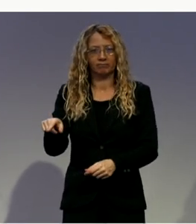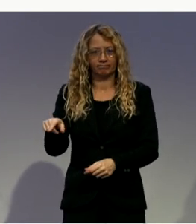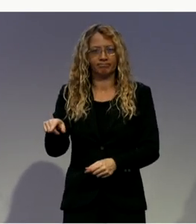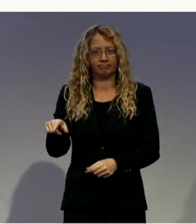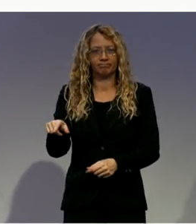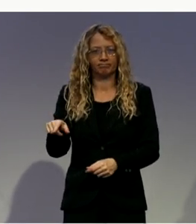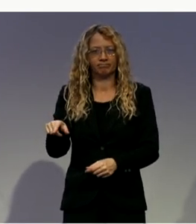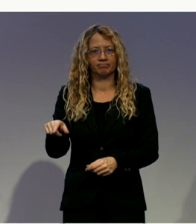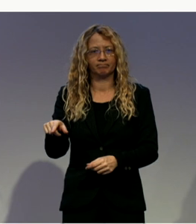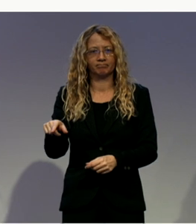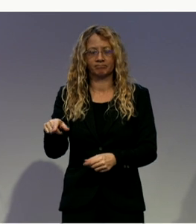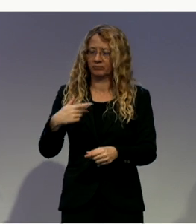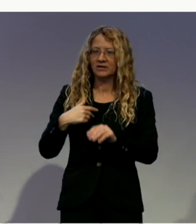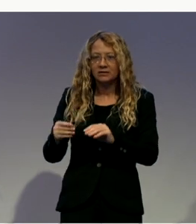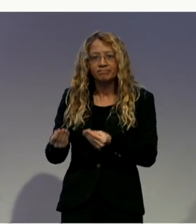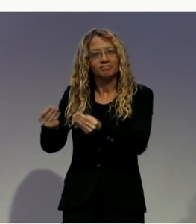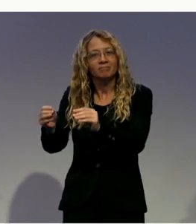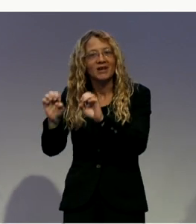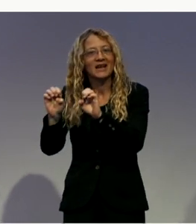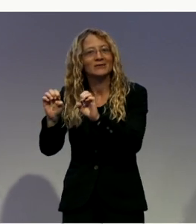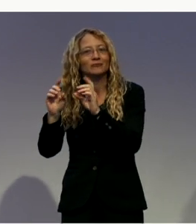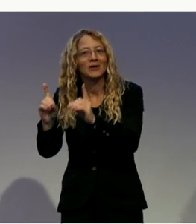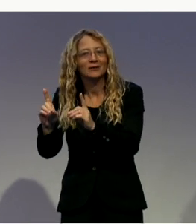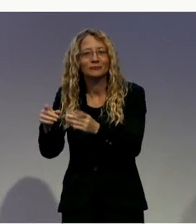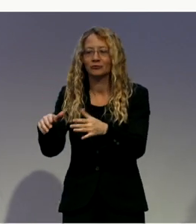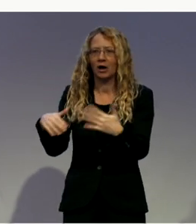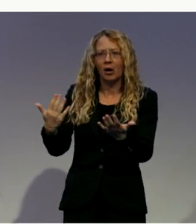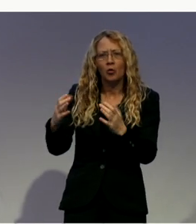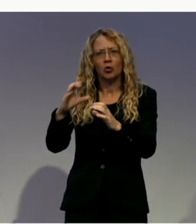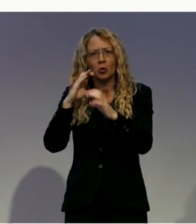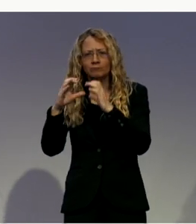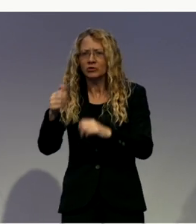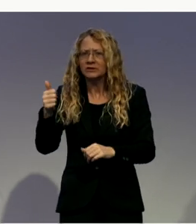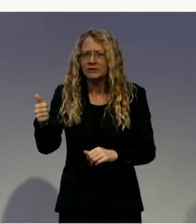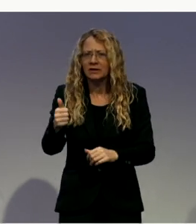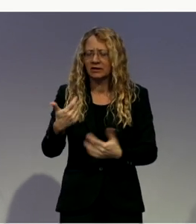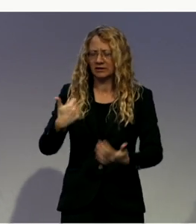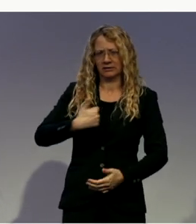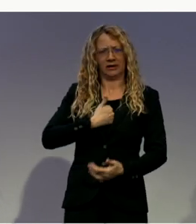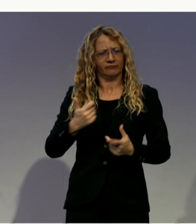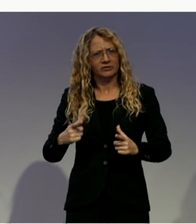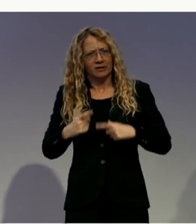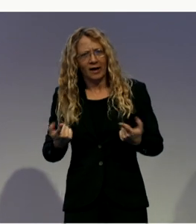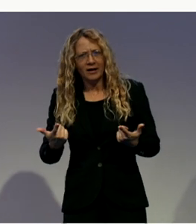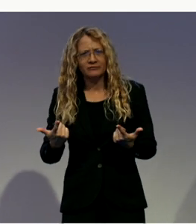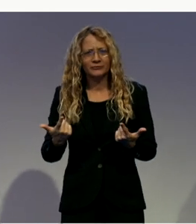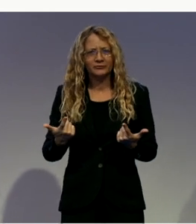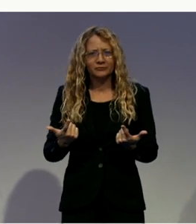communication, self-care, budgeting, all kinds of things which helped them in developing